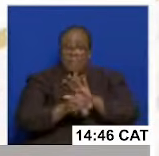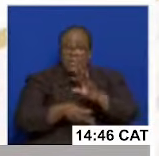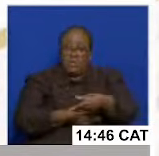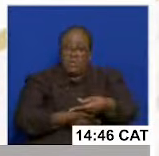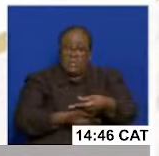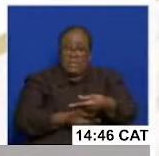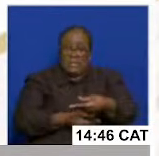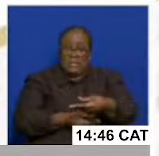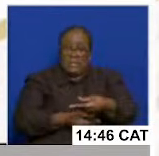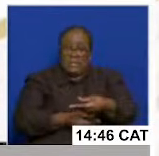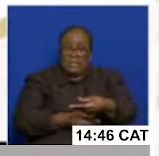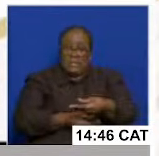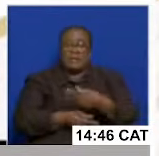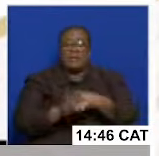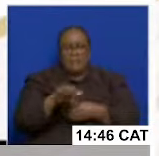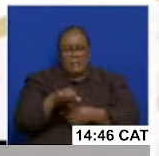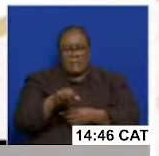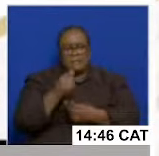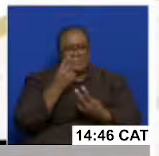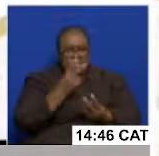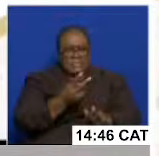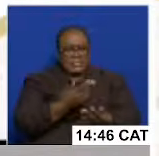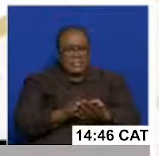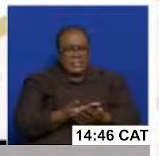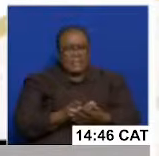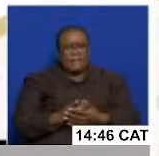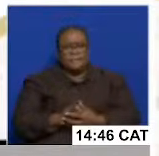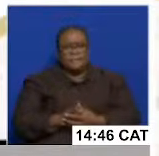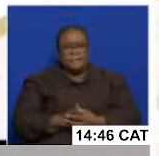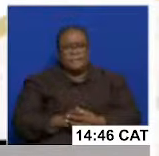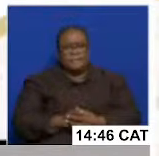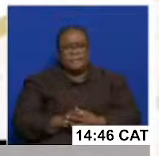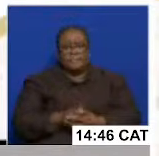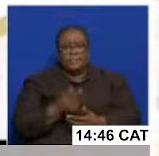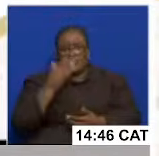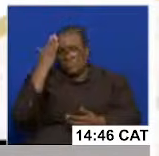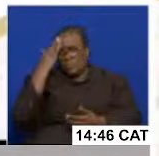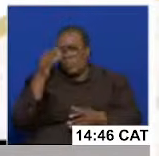Yes, I can see it. Do you recognize it? Do you know what that document is?